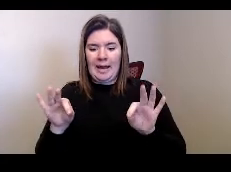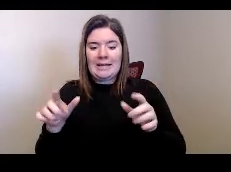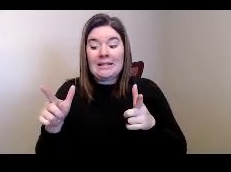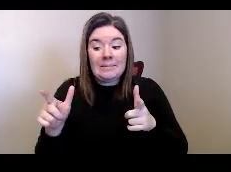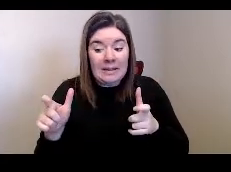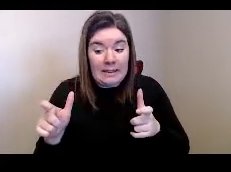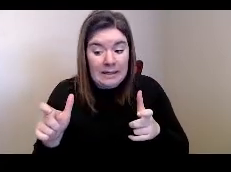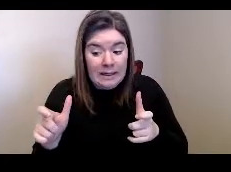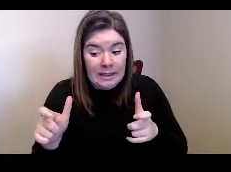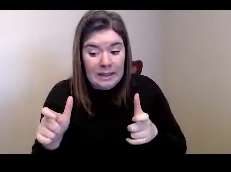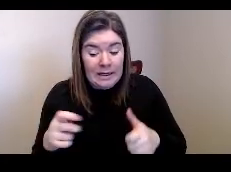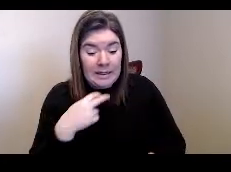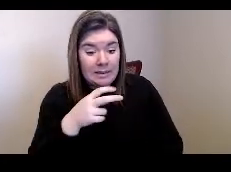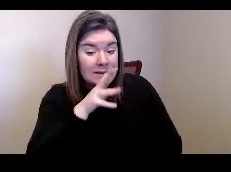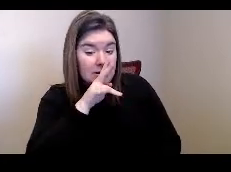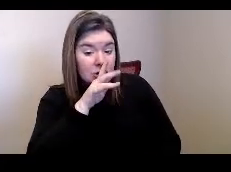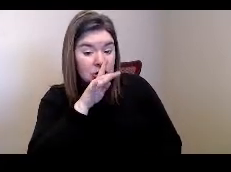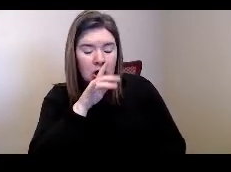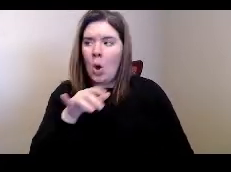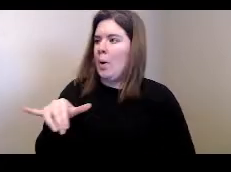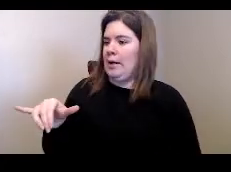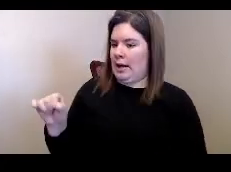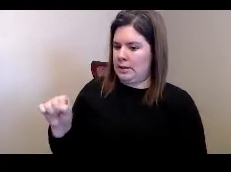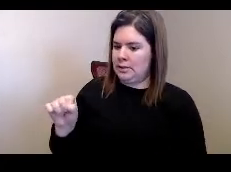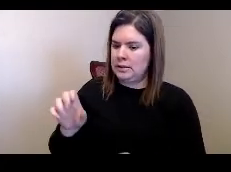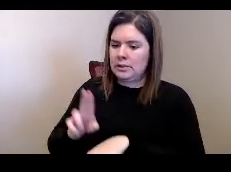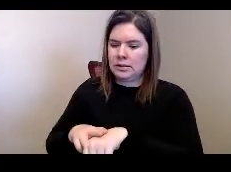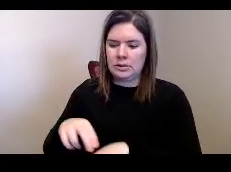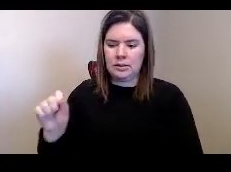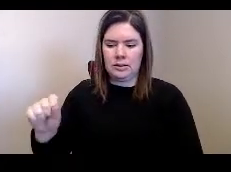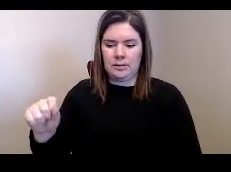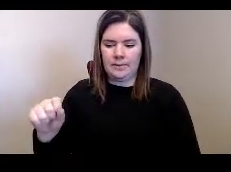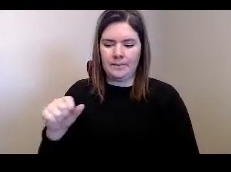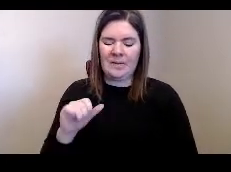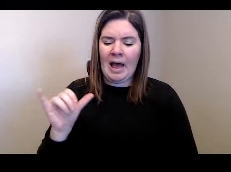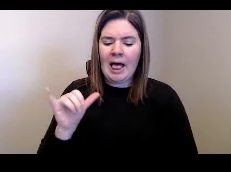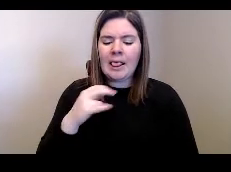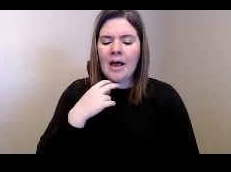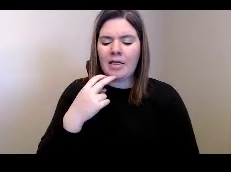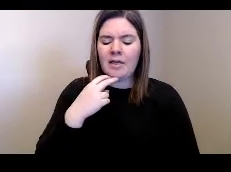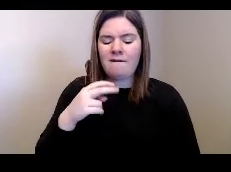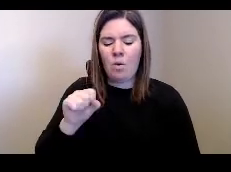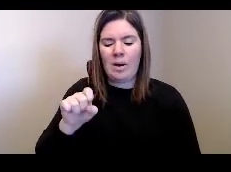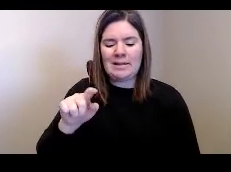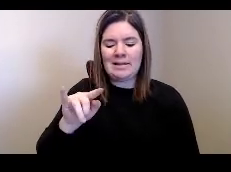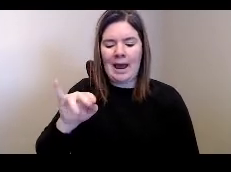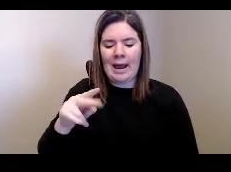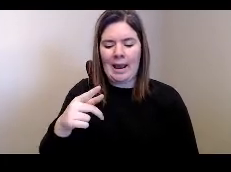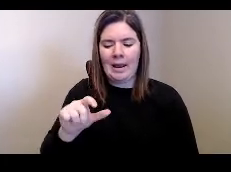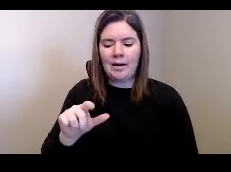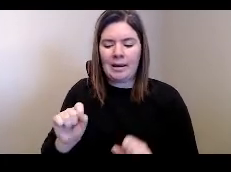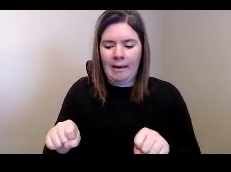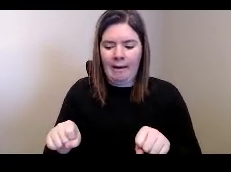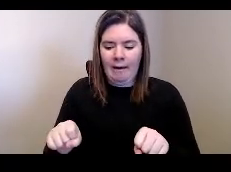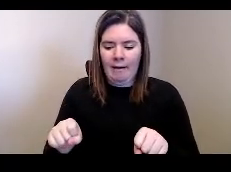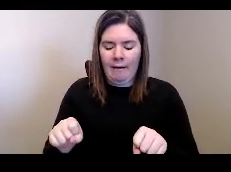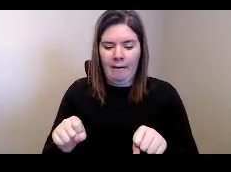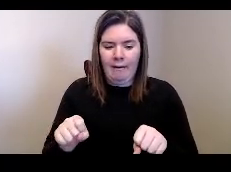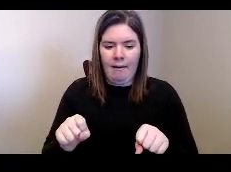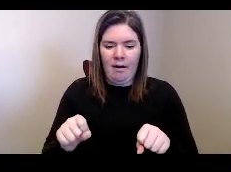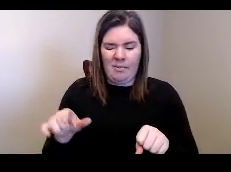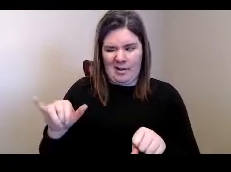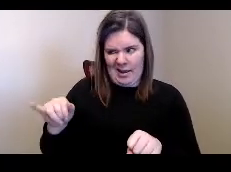speech. Yes, absolutely. Just like the voice setting, you can, as James